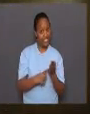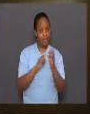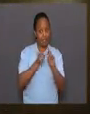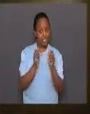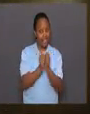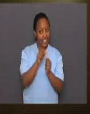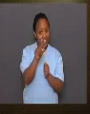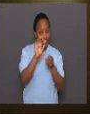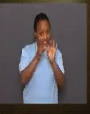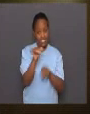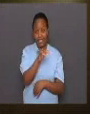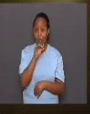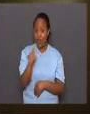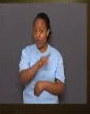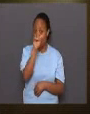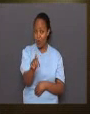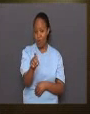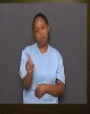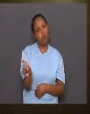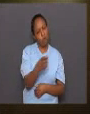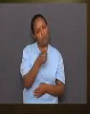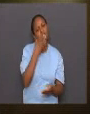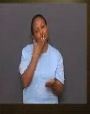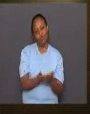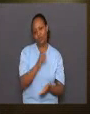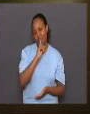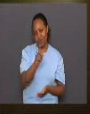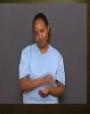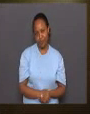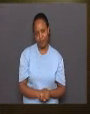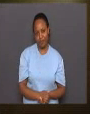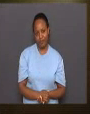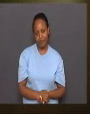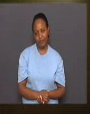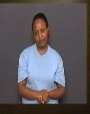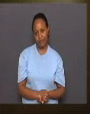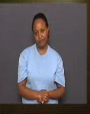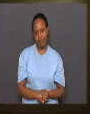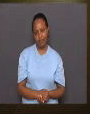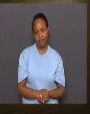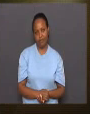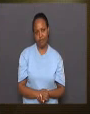Along with anarchy comes something known as arbitrary rule.